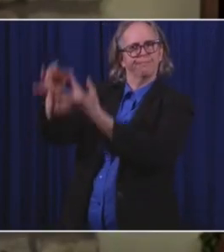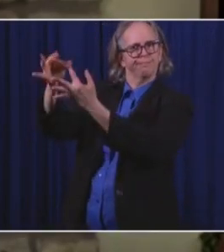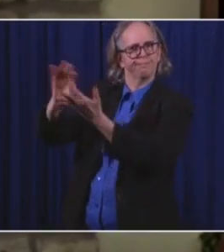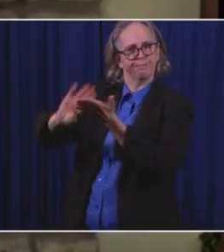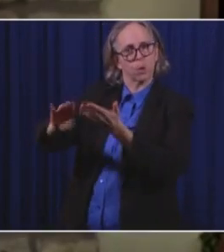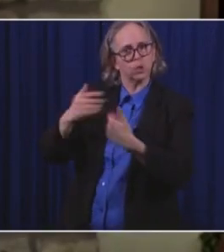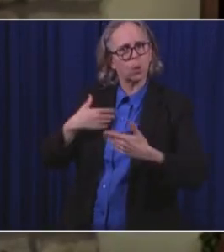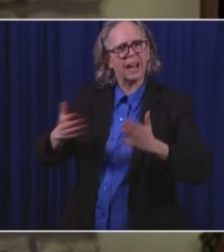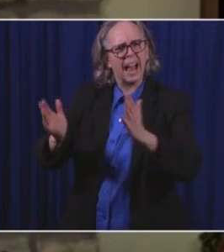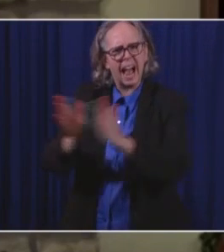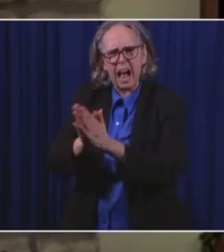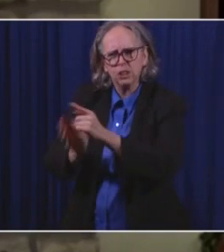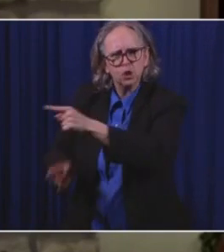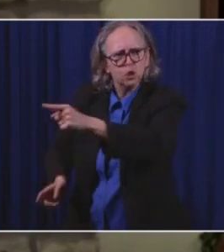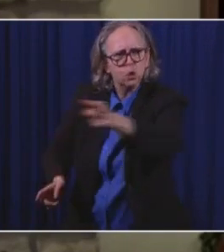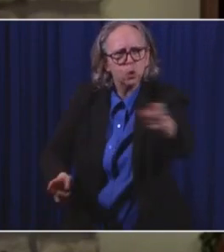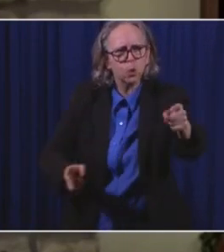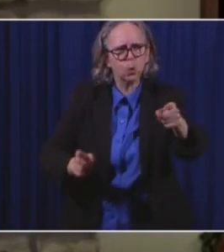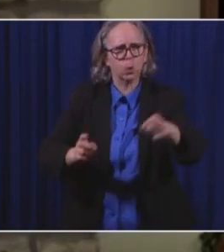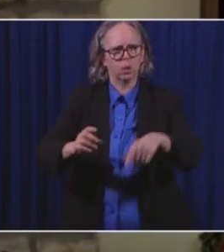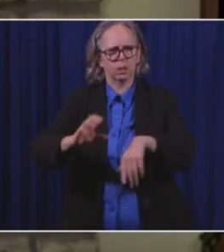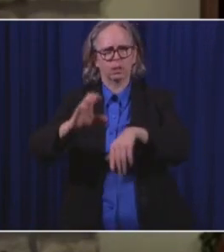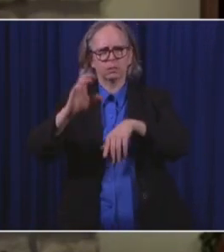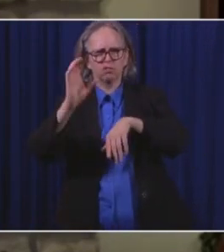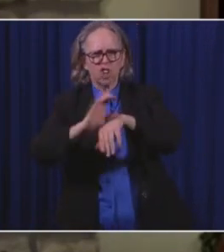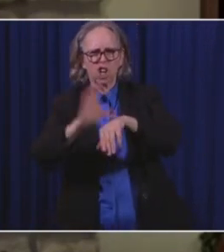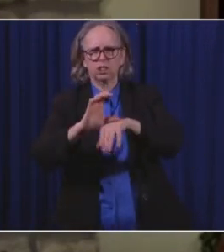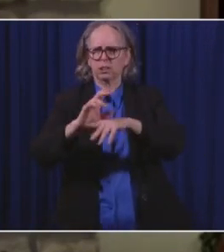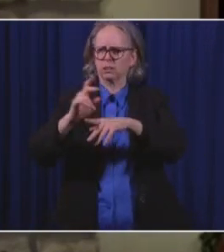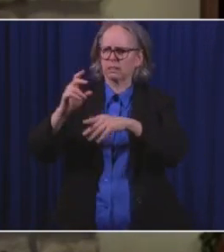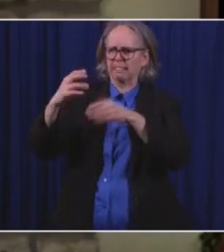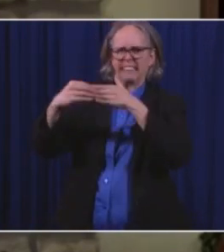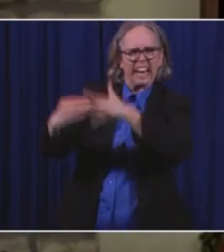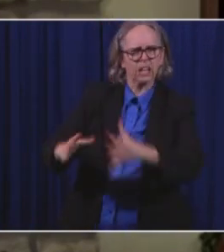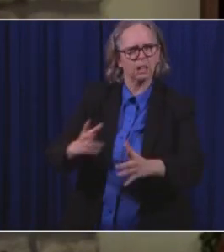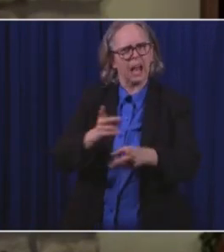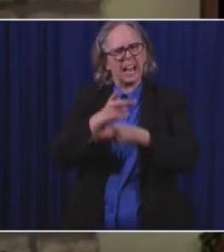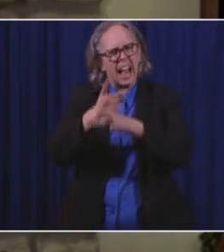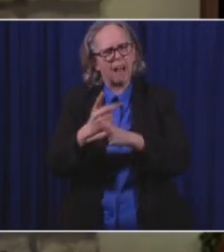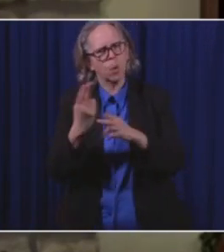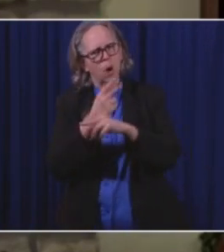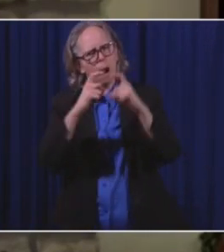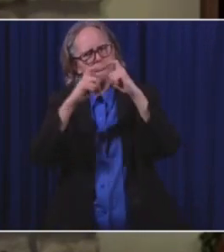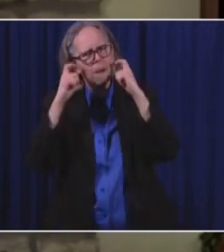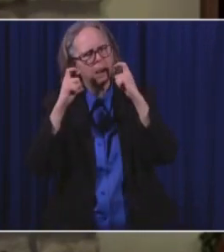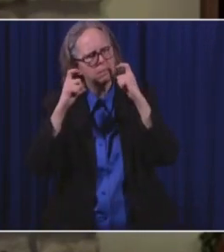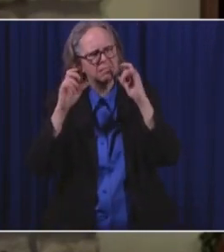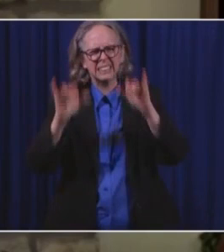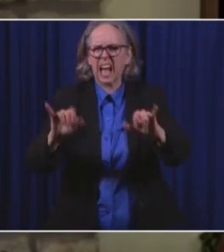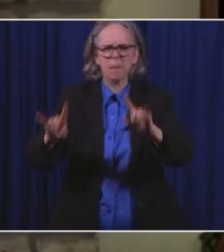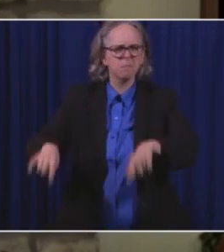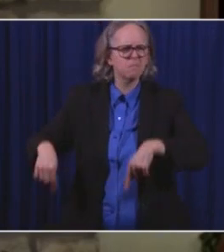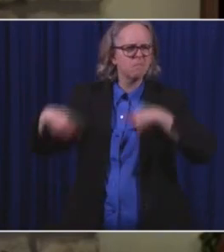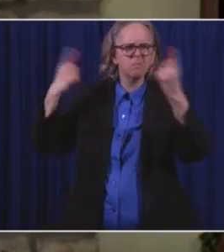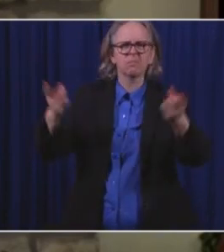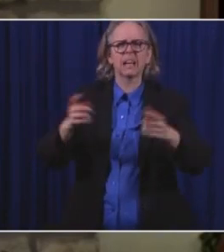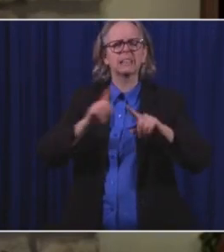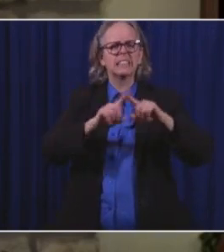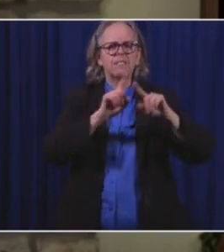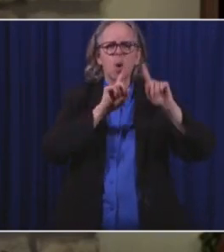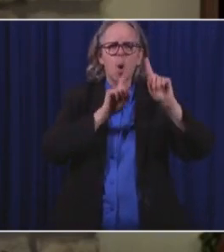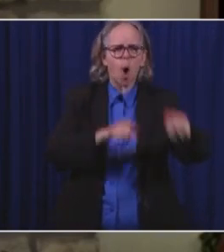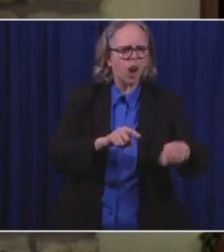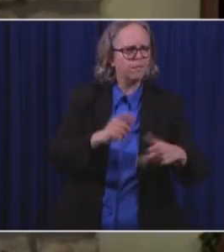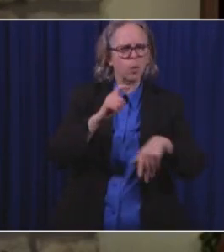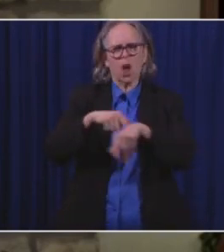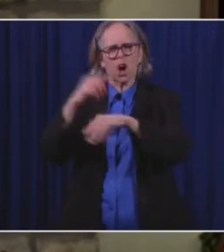masks. But no order we've issued, no curfew, nothing